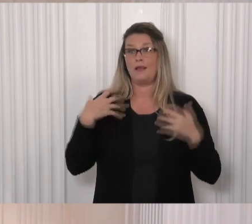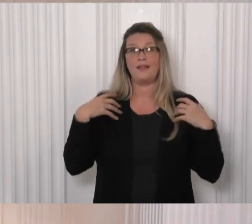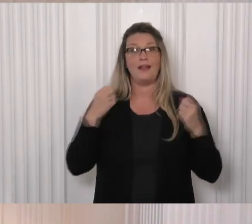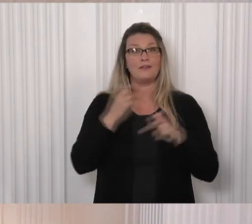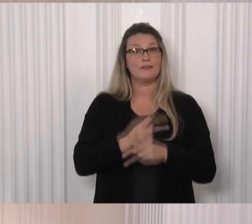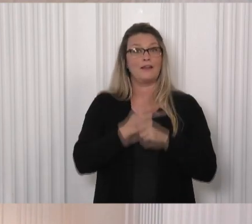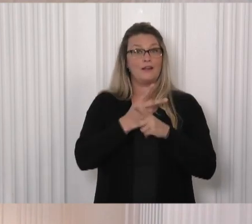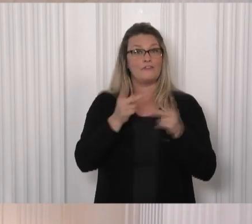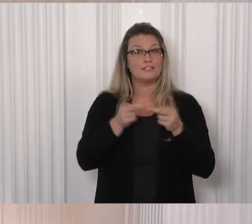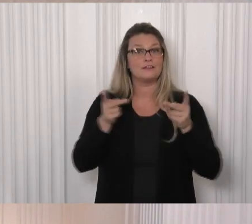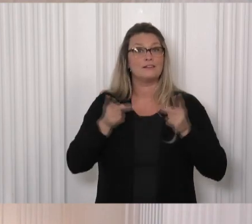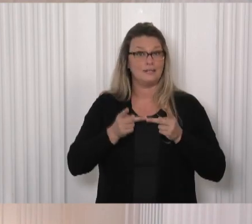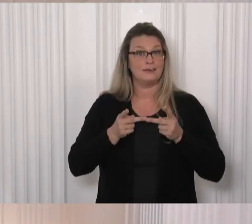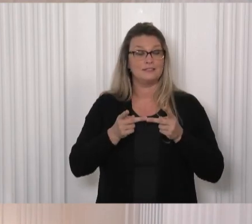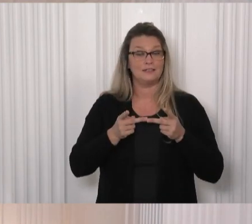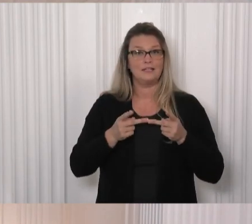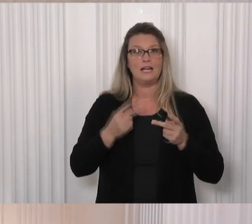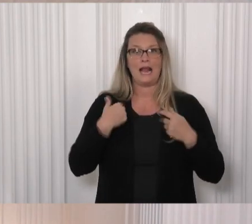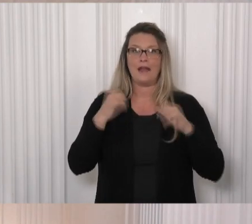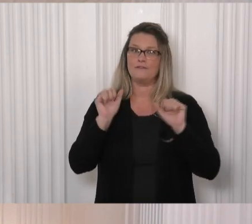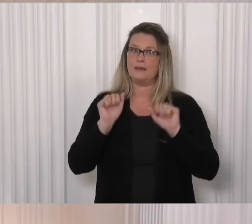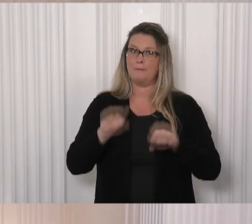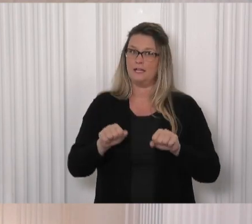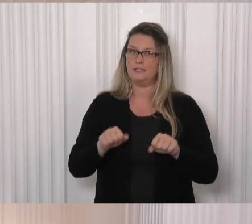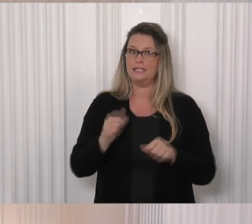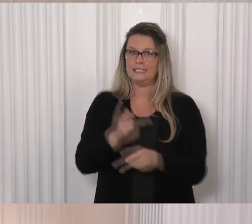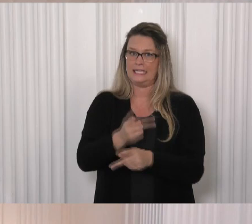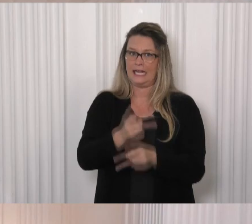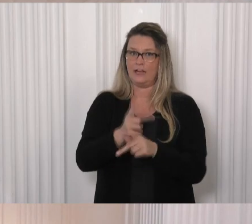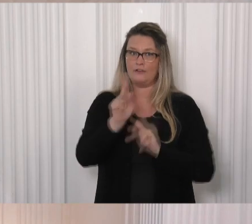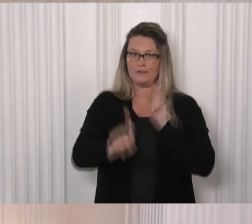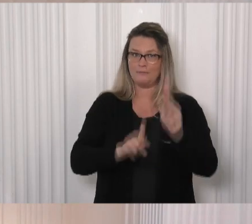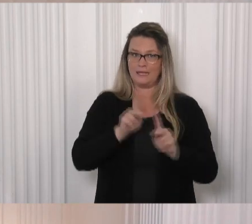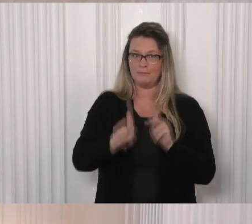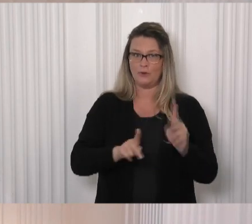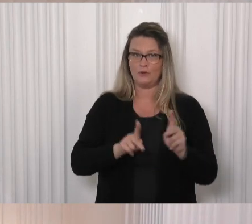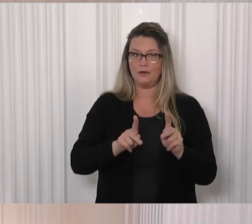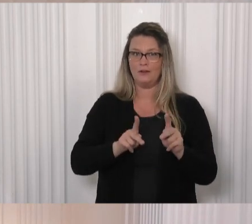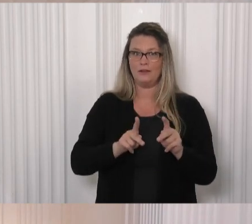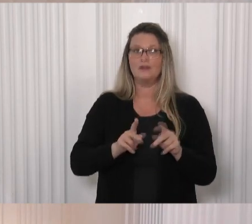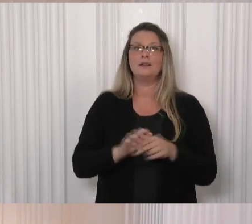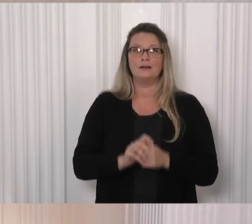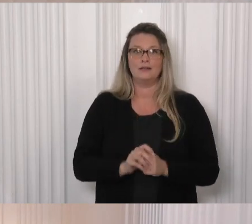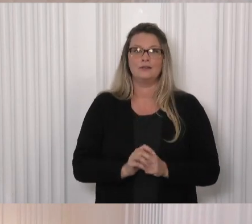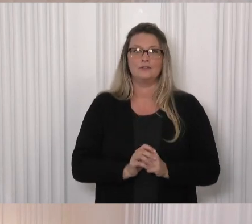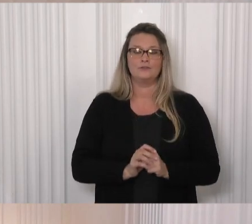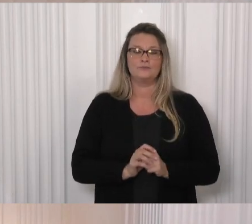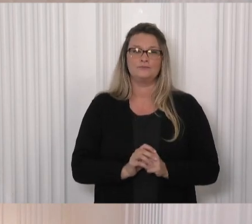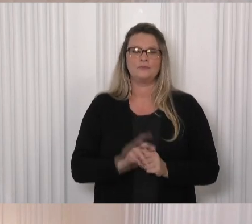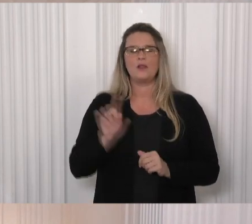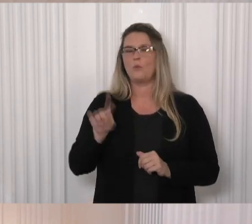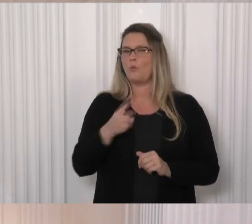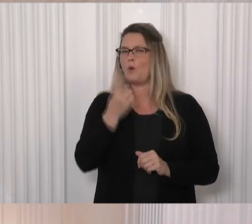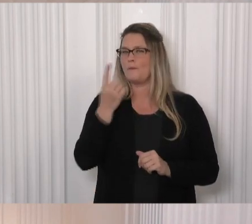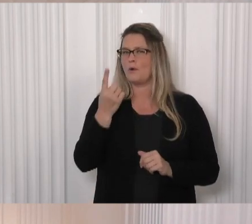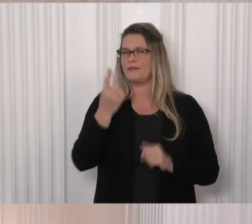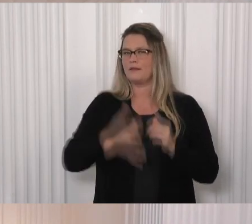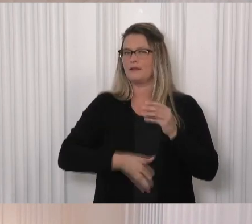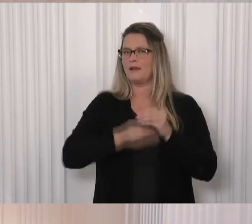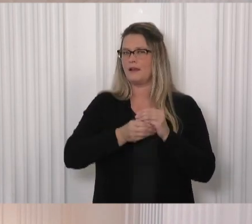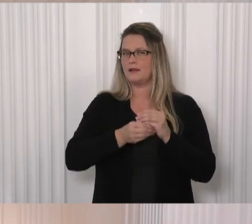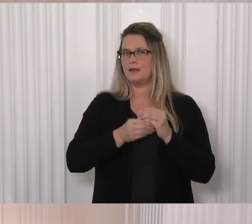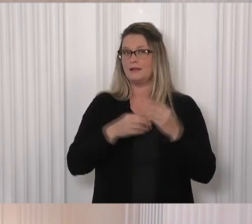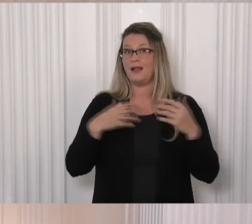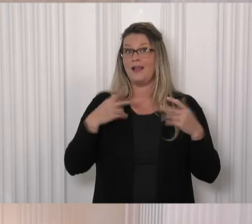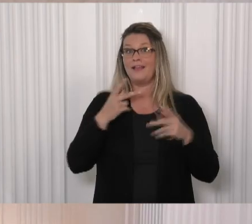state have the ability to care for these folks over a period of time. So the other thing I'll mention is our healthcare